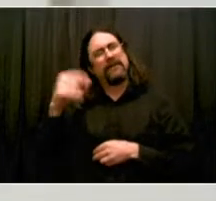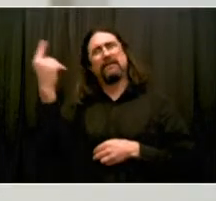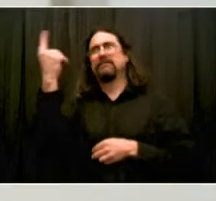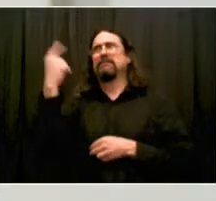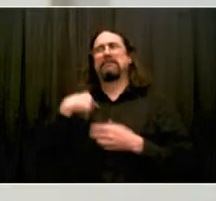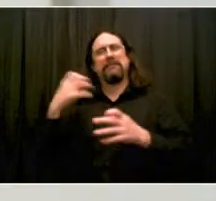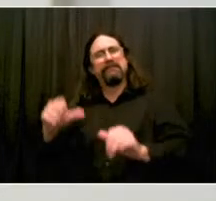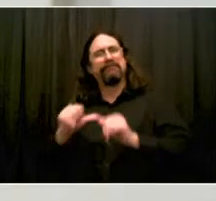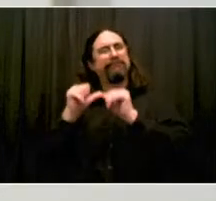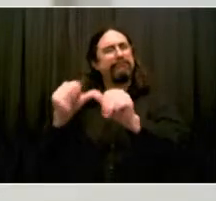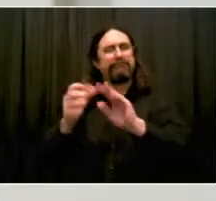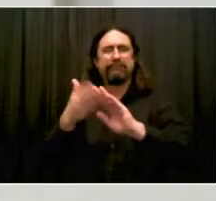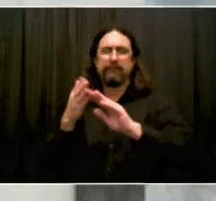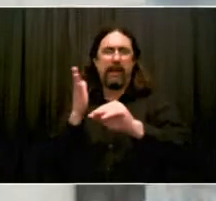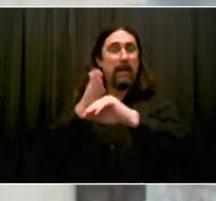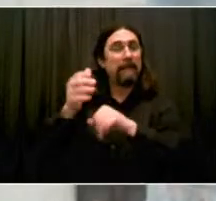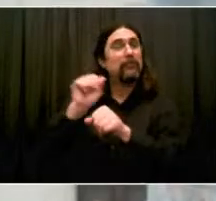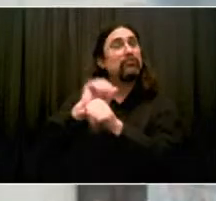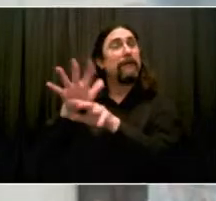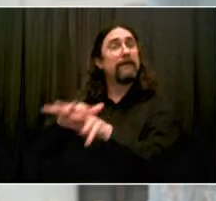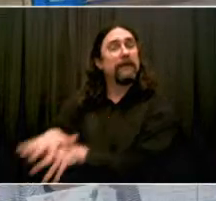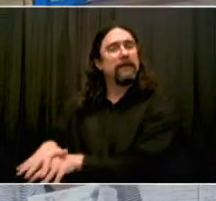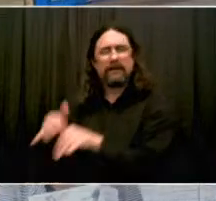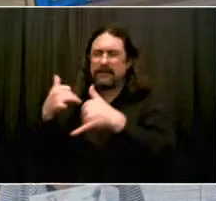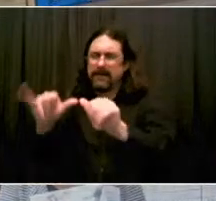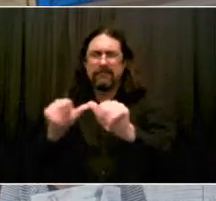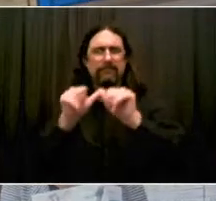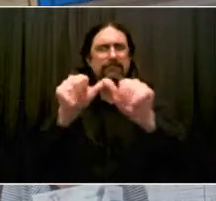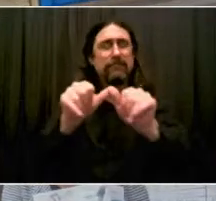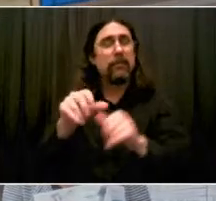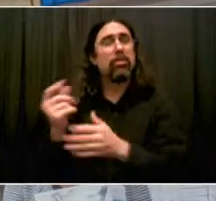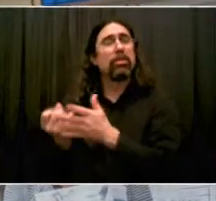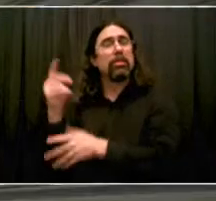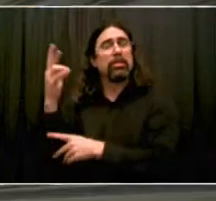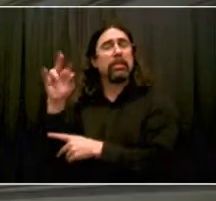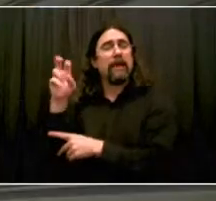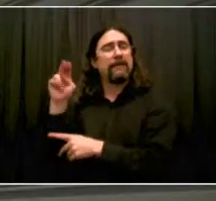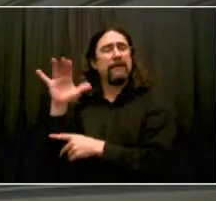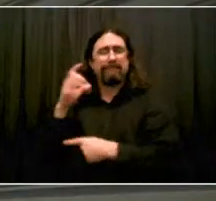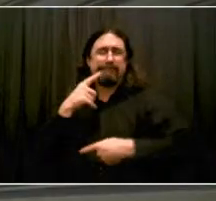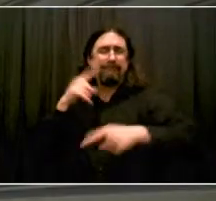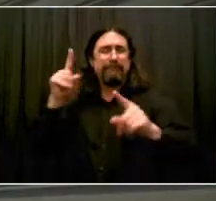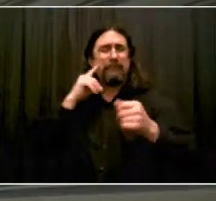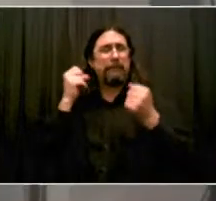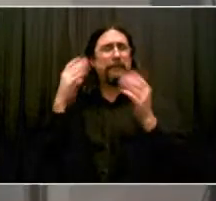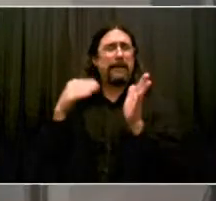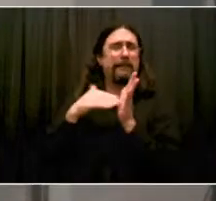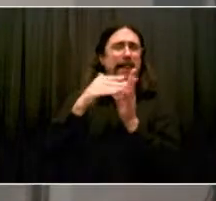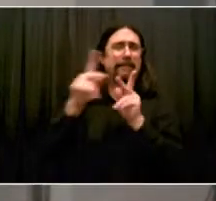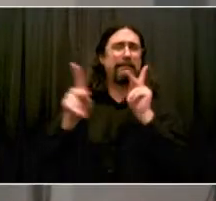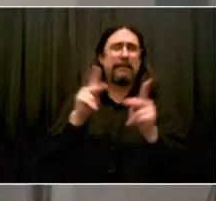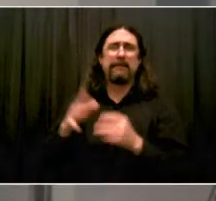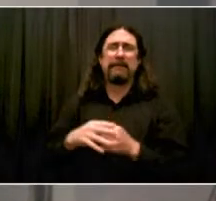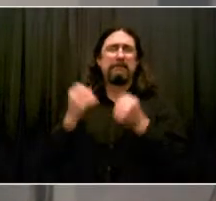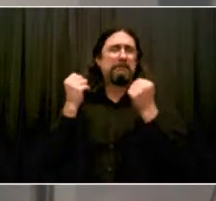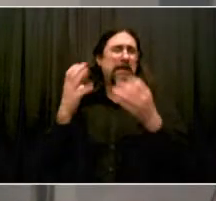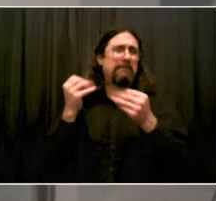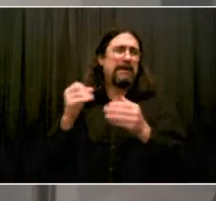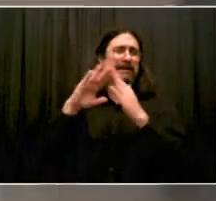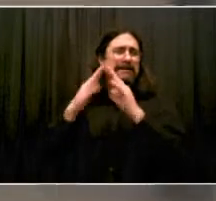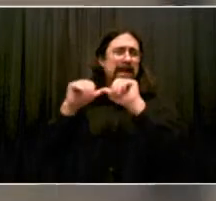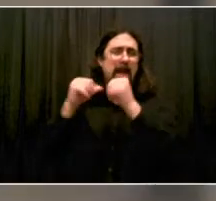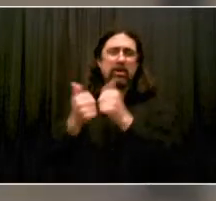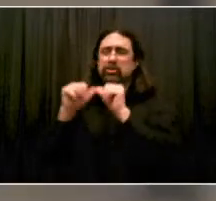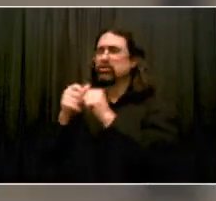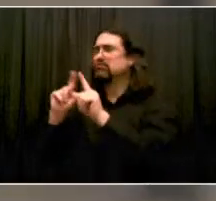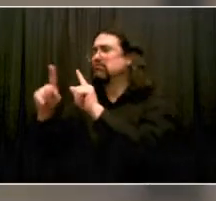Thrive NYC has opened doors for millions of New Yorkers and embedded mental health into dozens of city agencies and hundreds of community